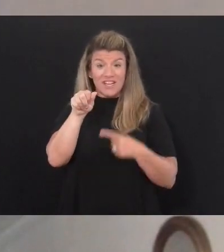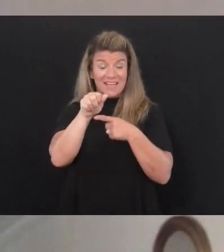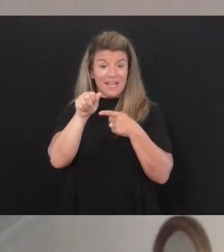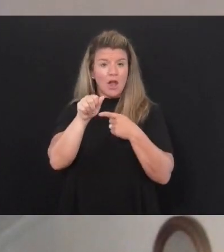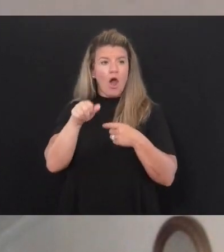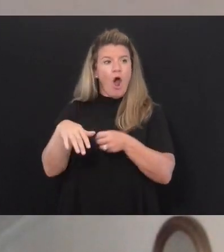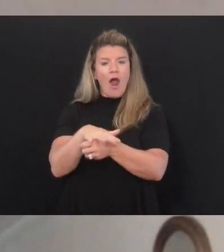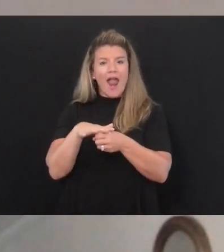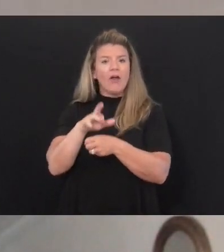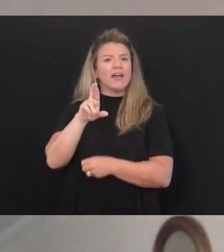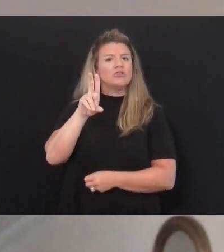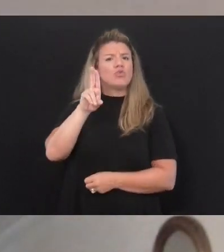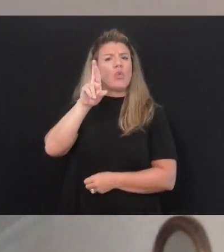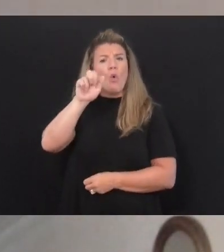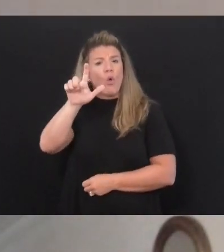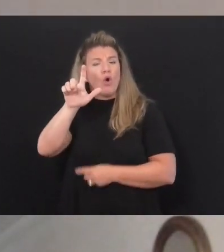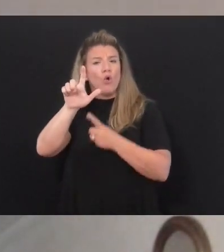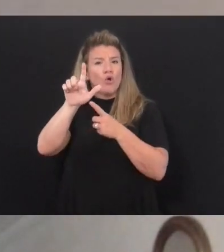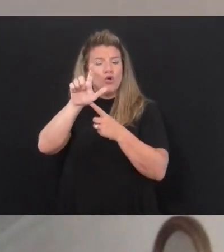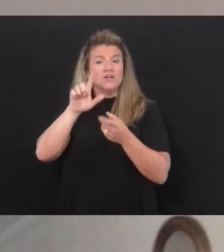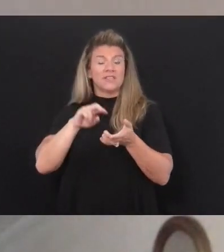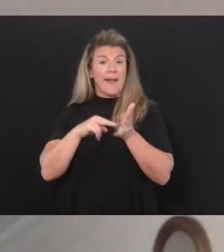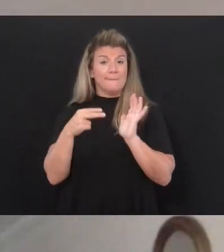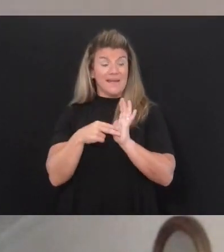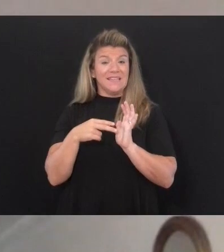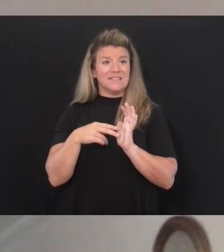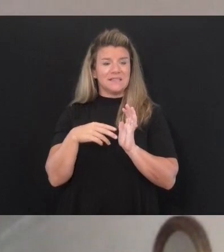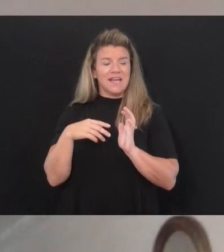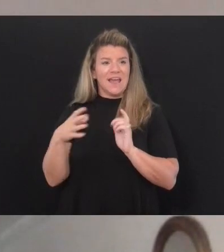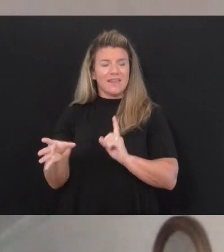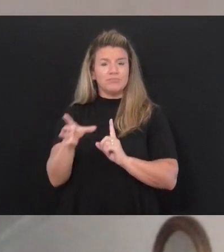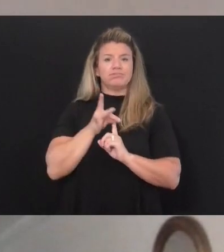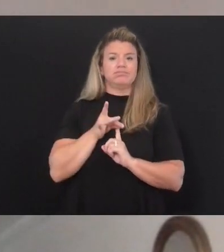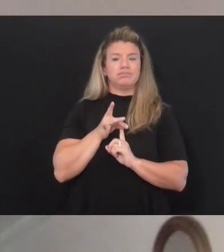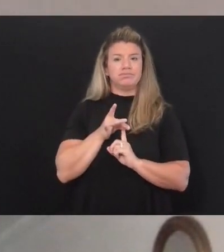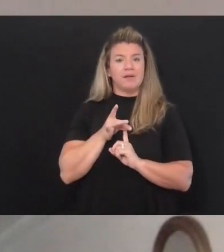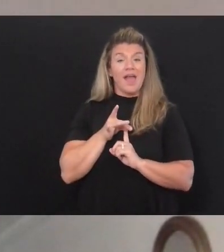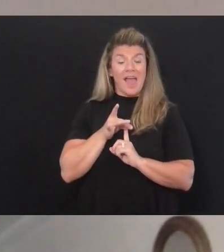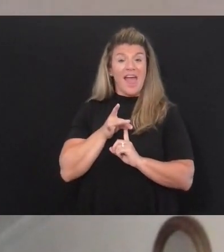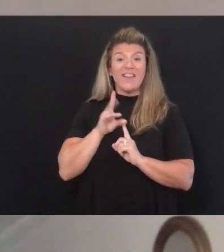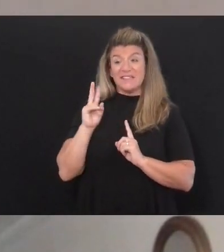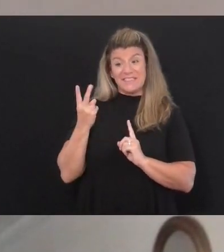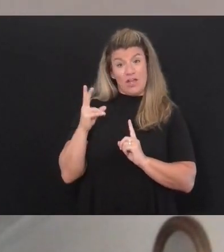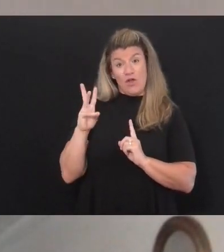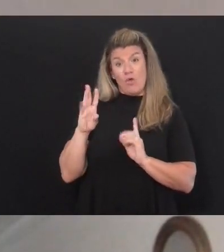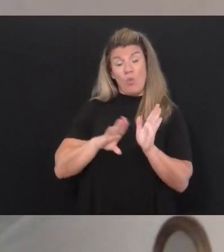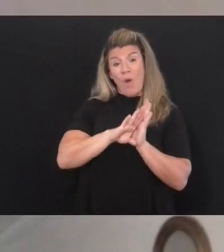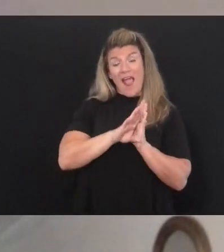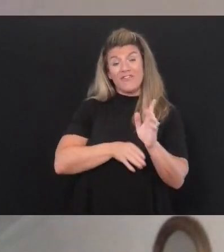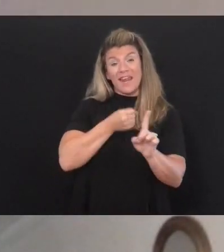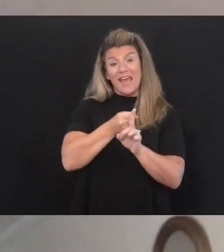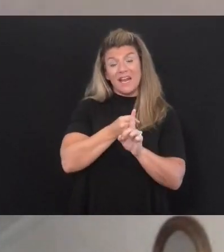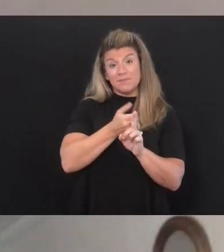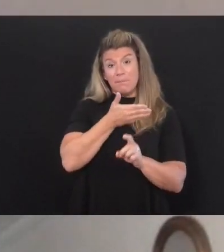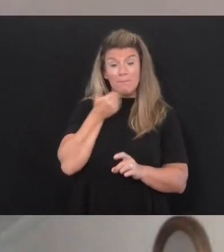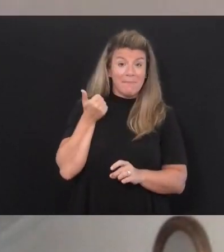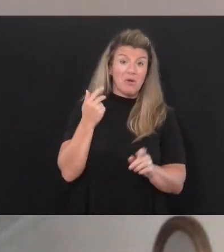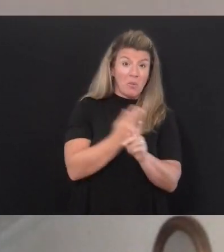our stuff is up on the website and everything, and so call us if you need us and everything,